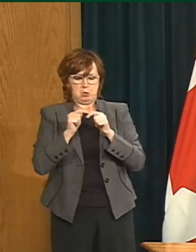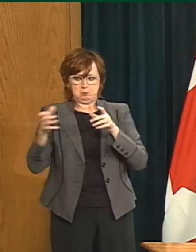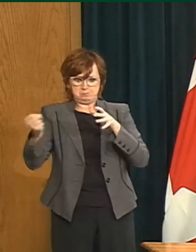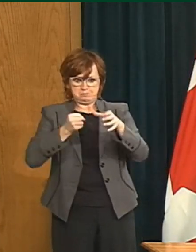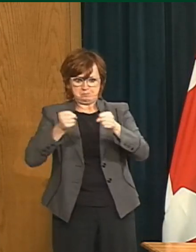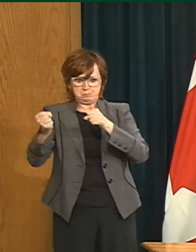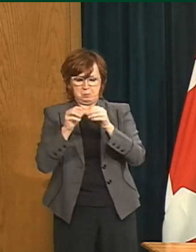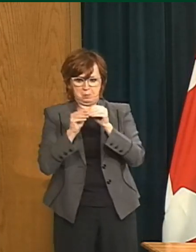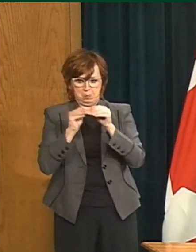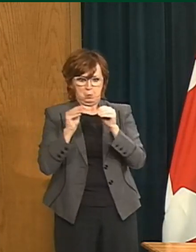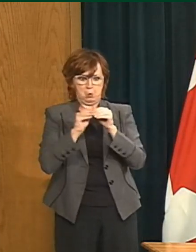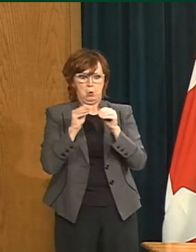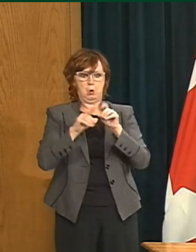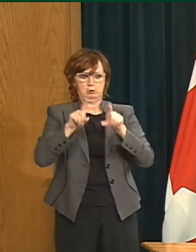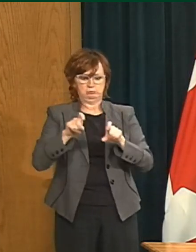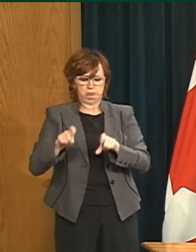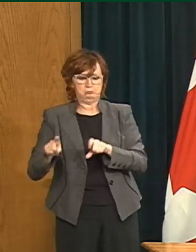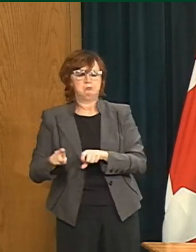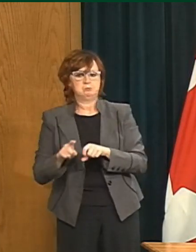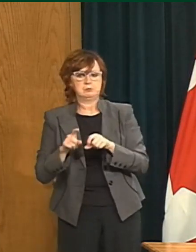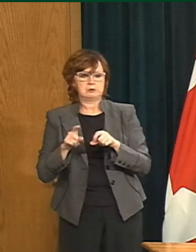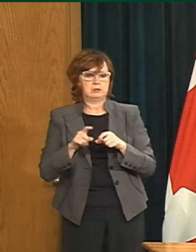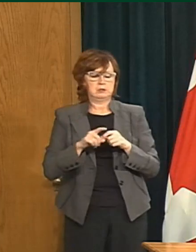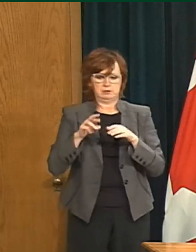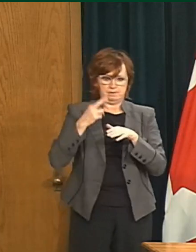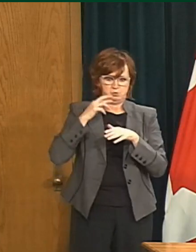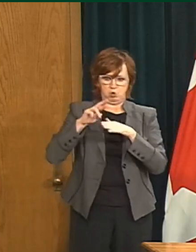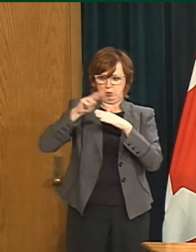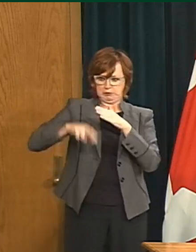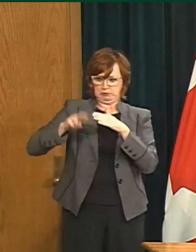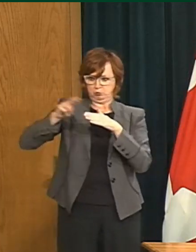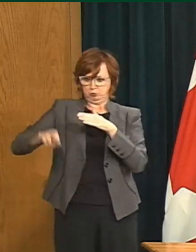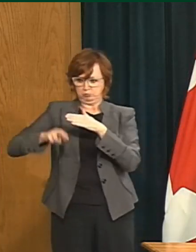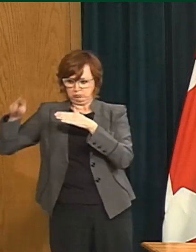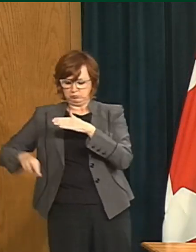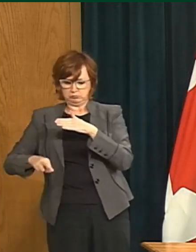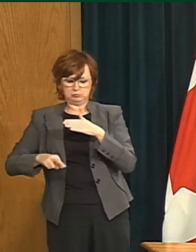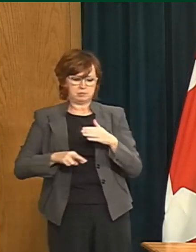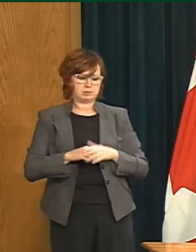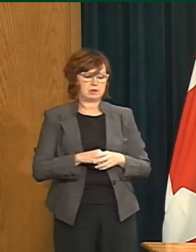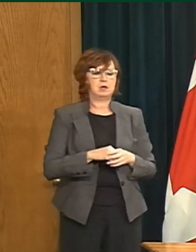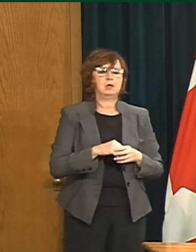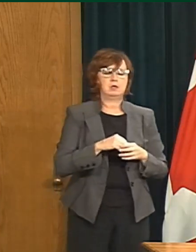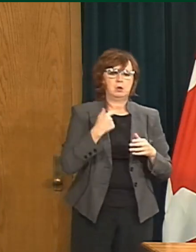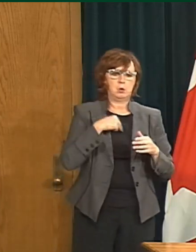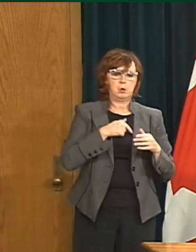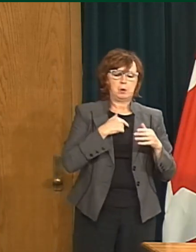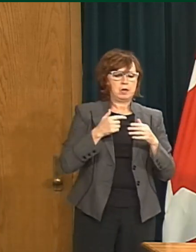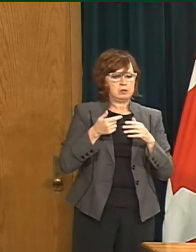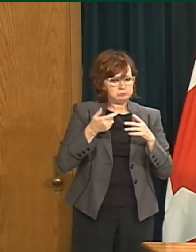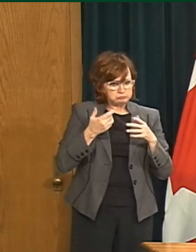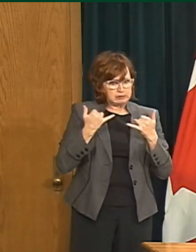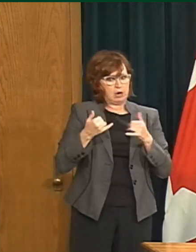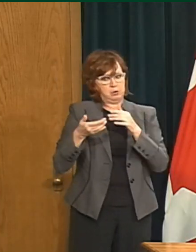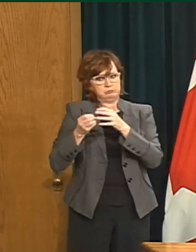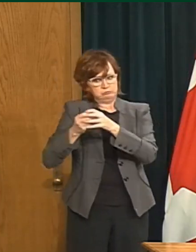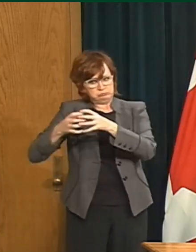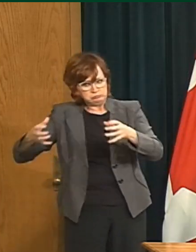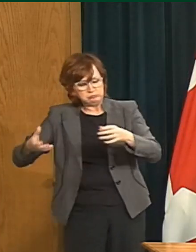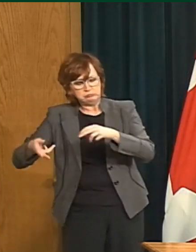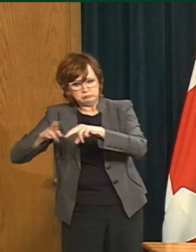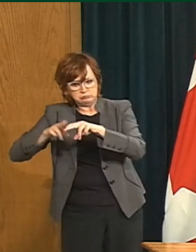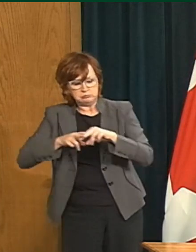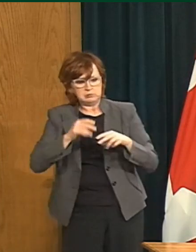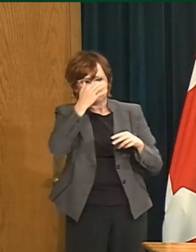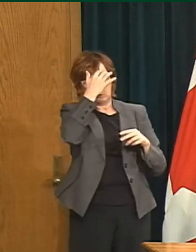making plans for further increases. The Saskatchewan Health Authority, for example, is working with the University of Saskatchewan College